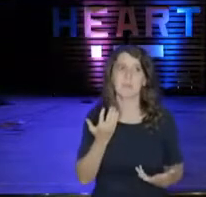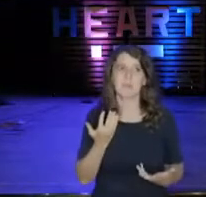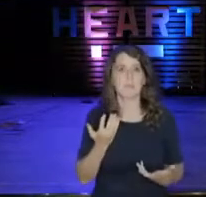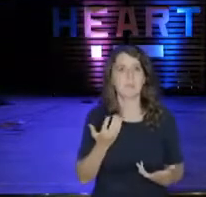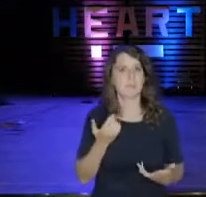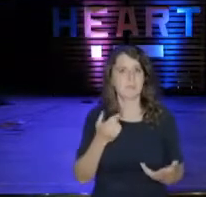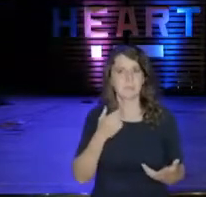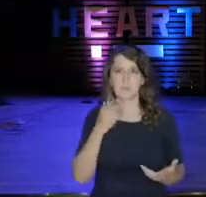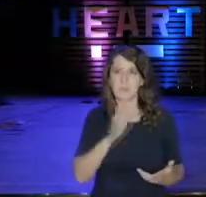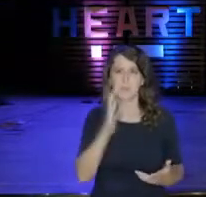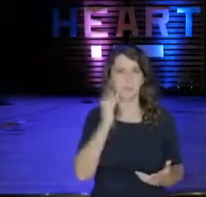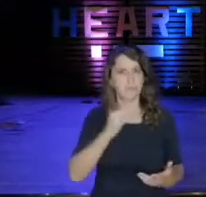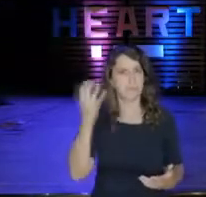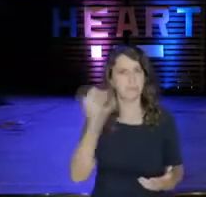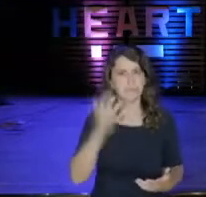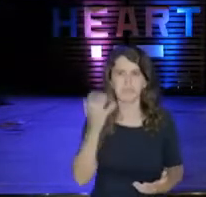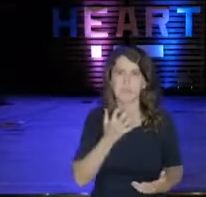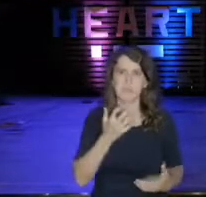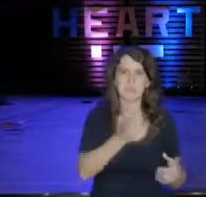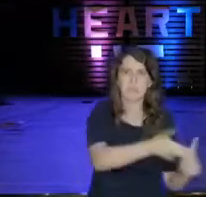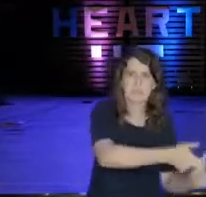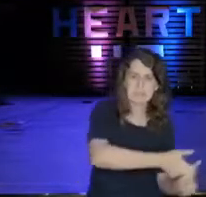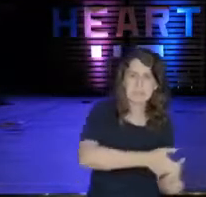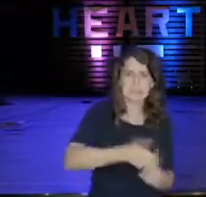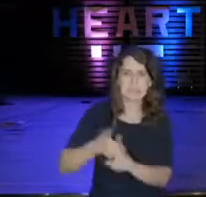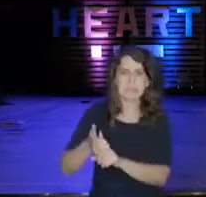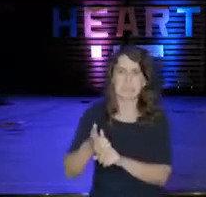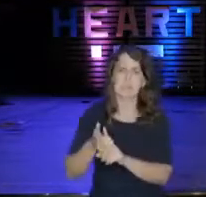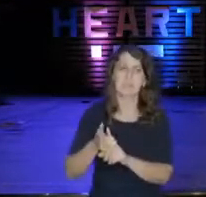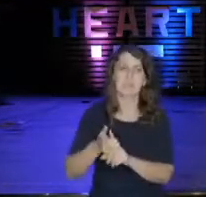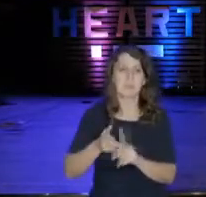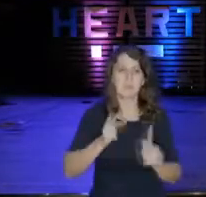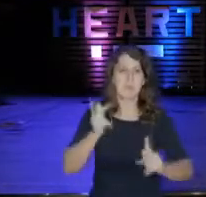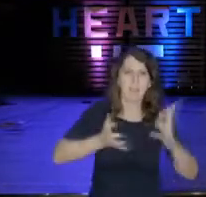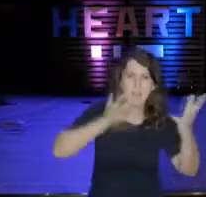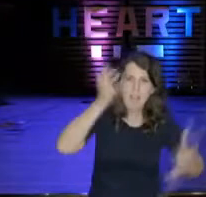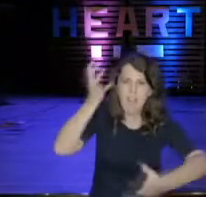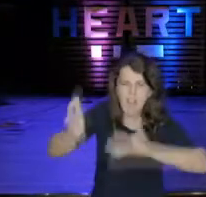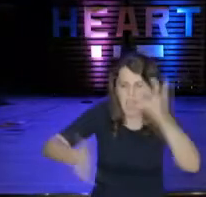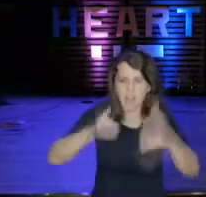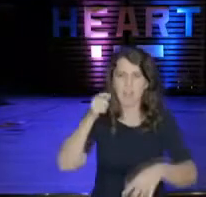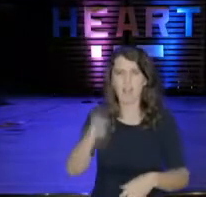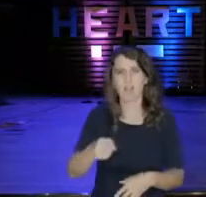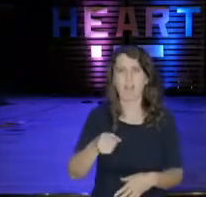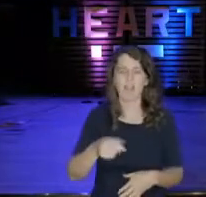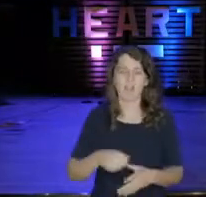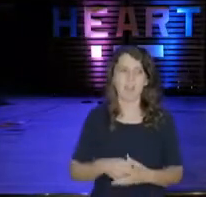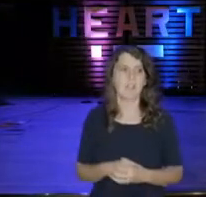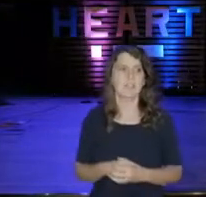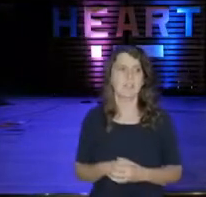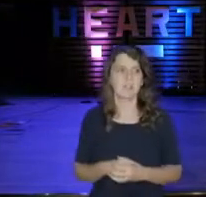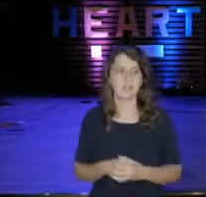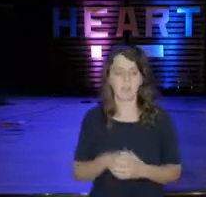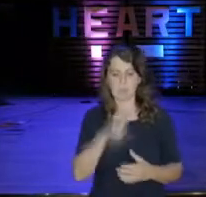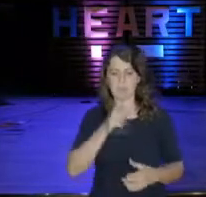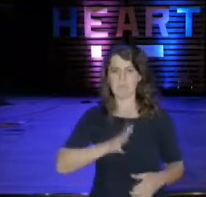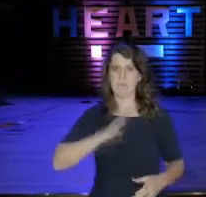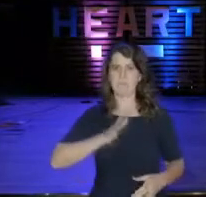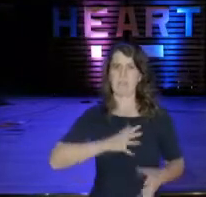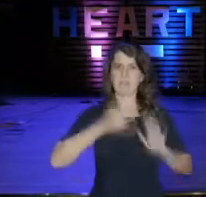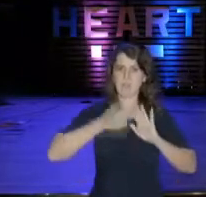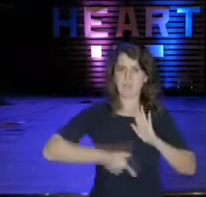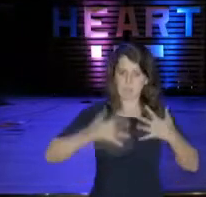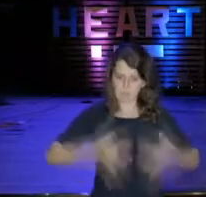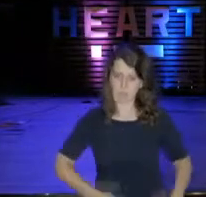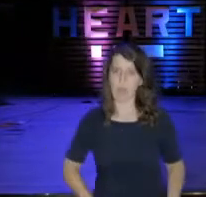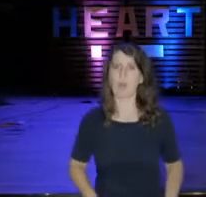be going through? Here she is being drugged through the streets. She's getting yelled at by these men in a proper religious attire, and she's